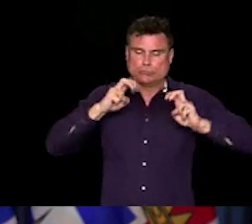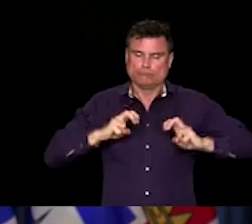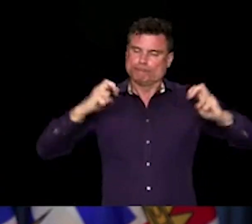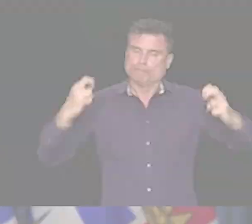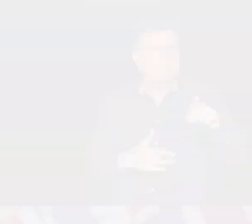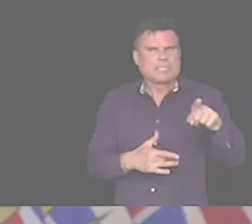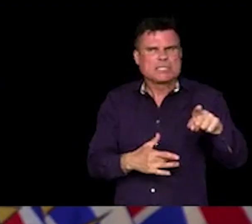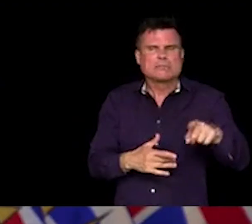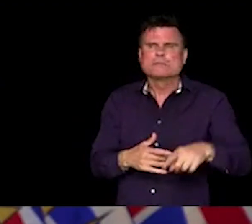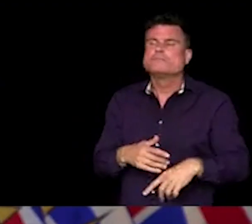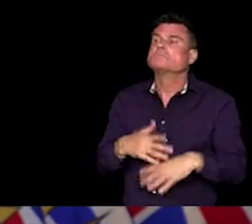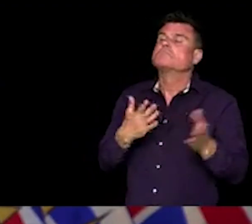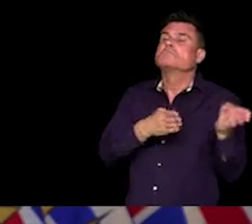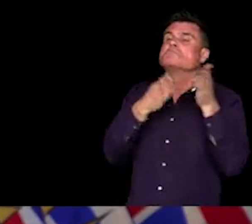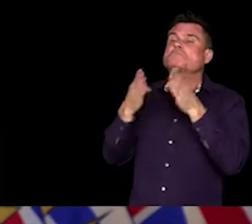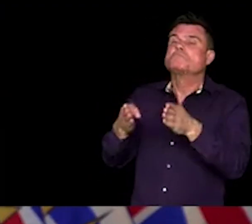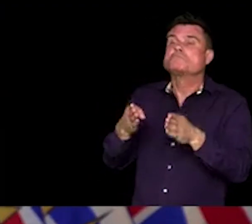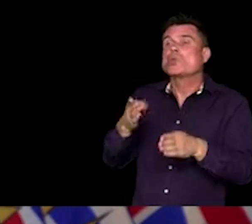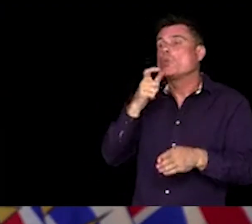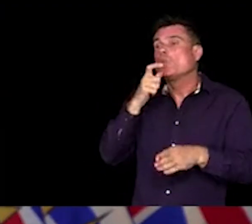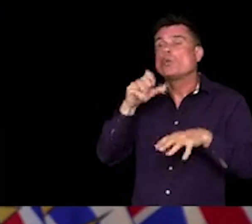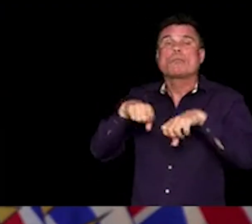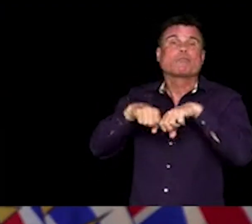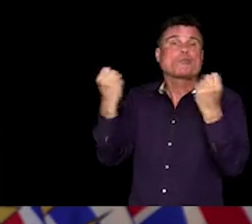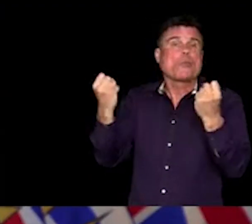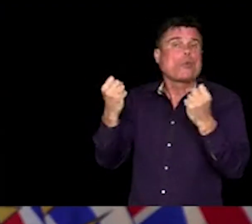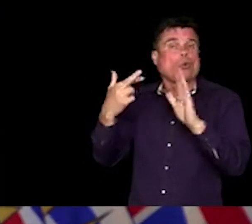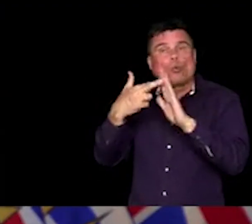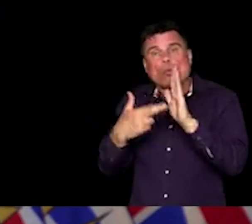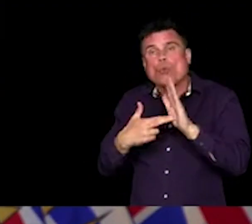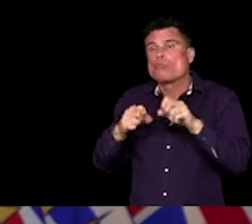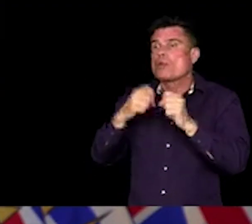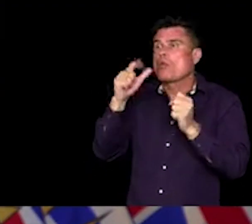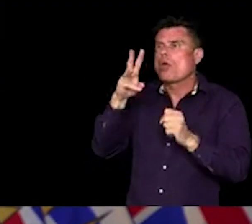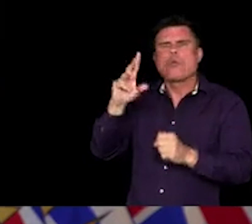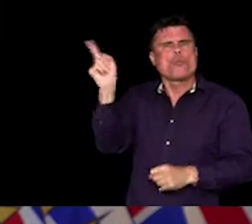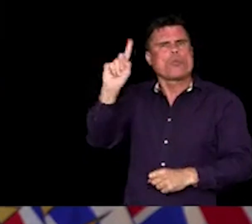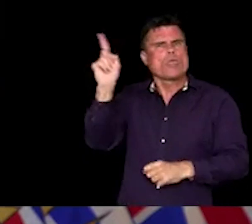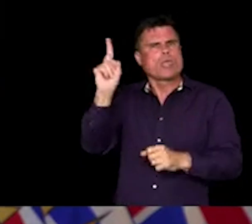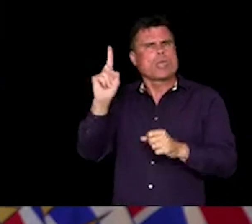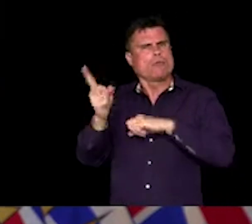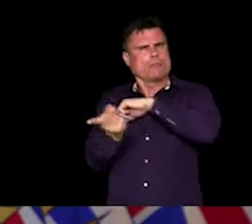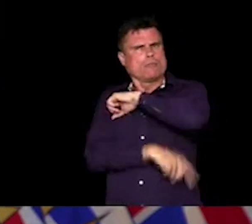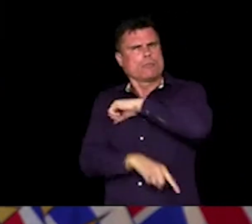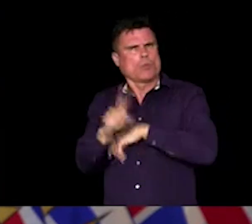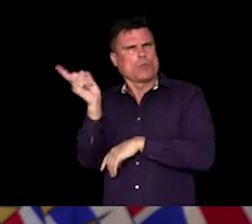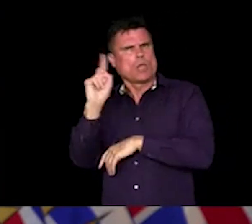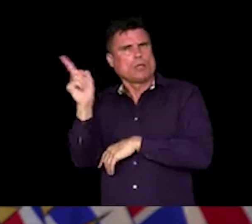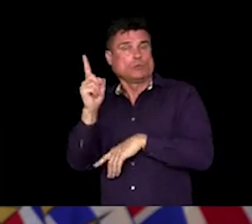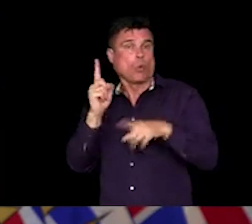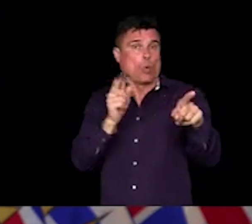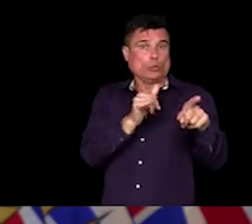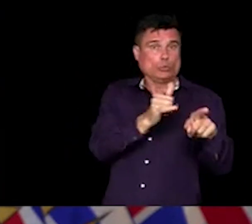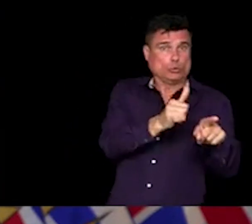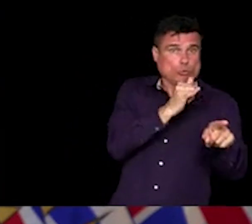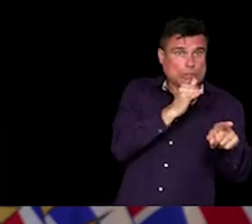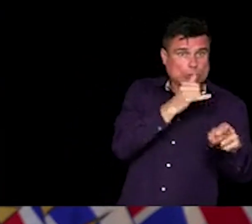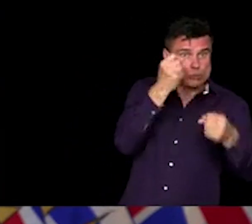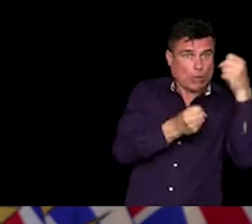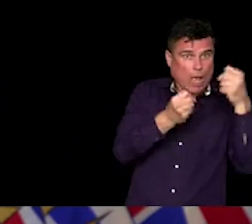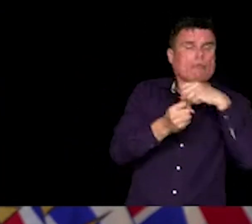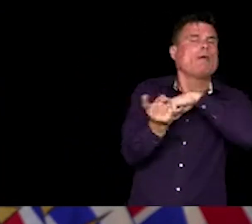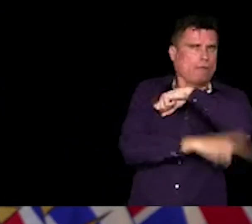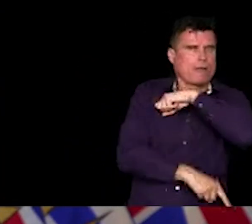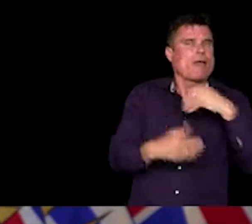Vancouver weekend. We have taken the approach from the very beginning that if we provide people with the direction of what they need to